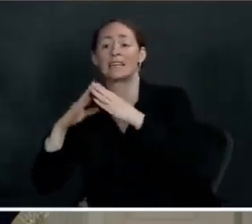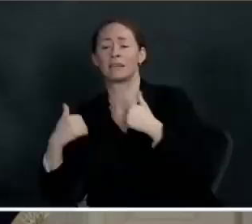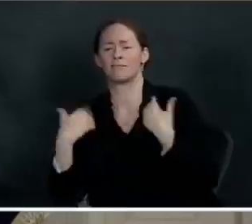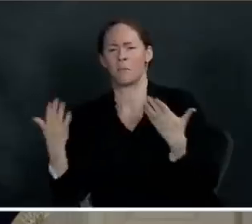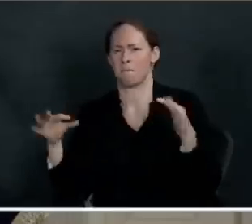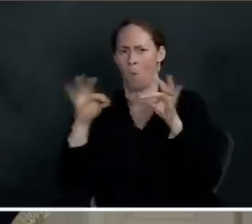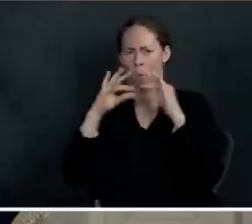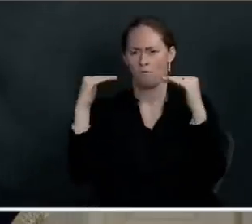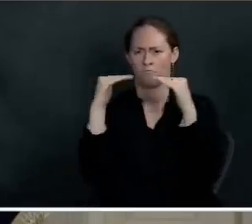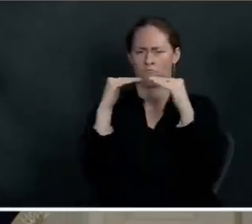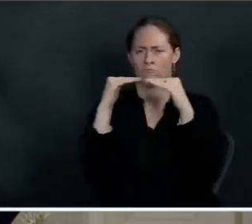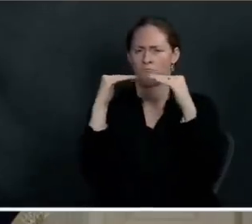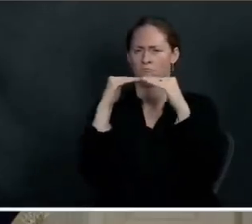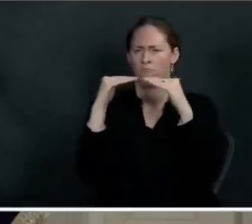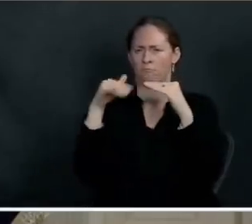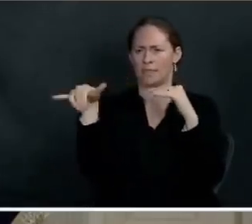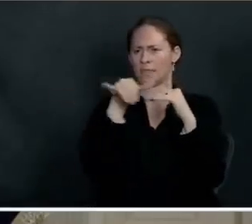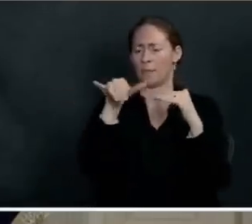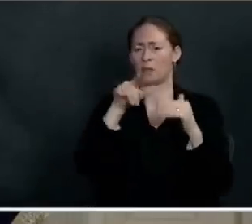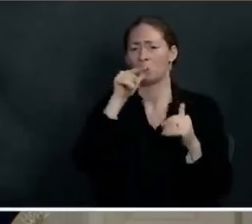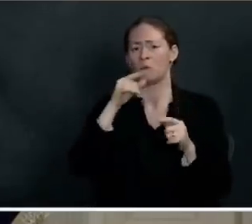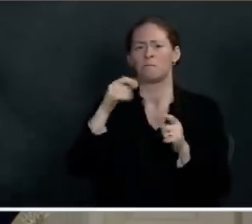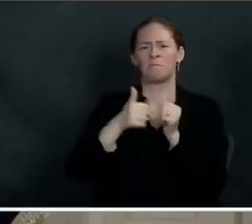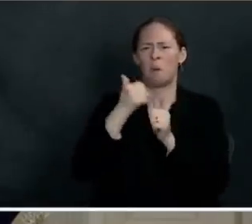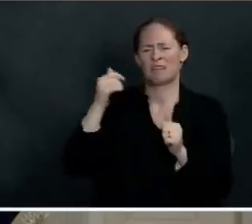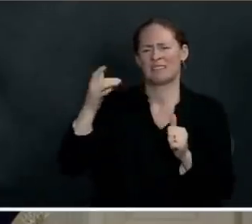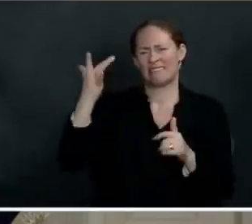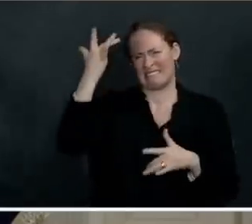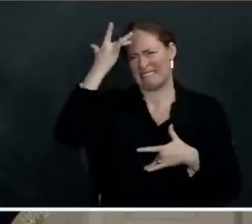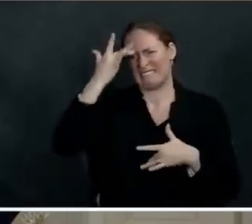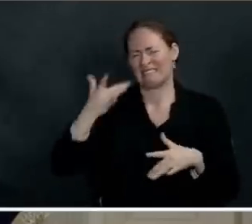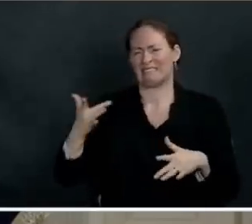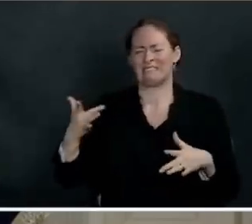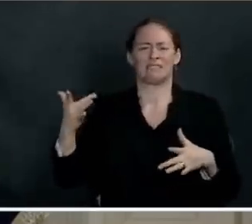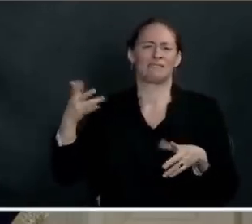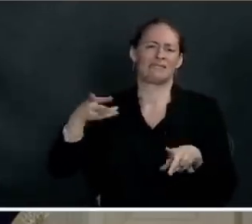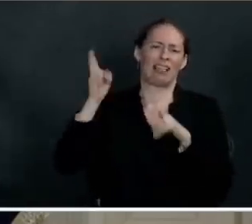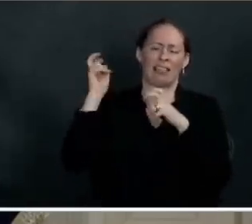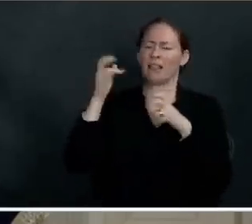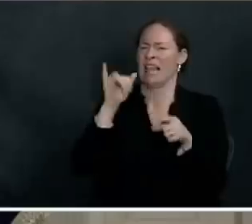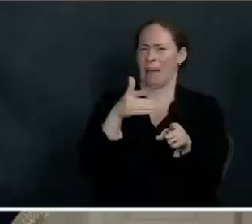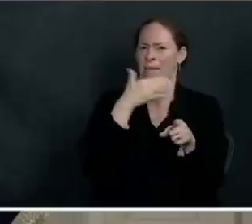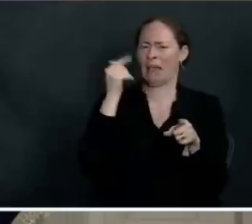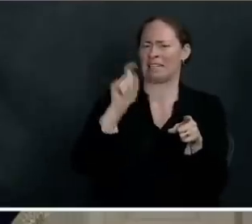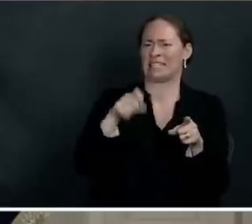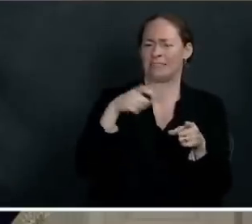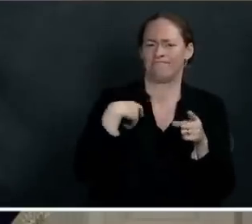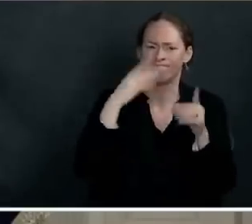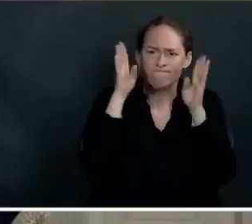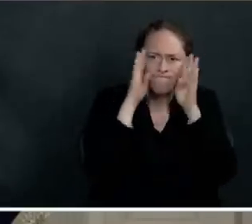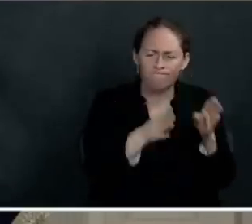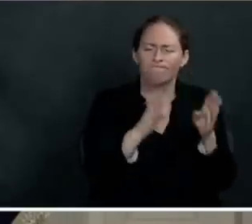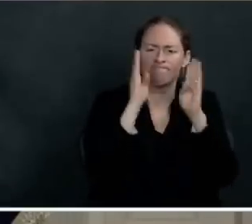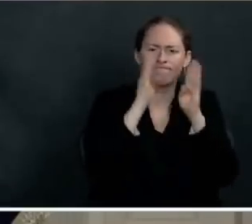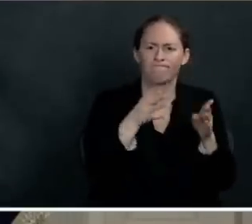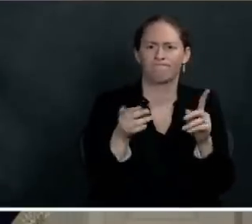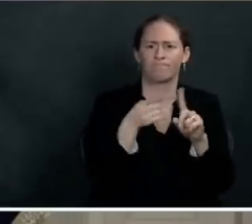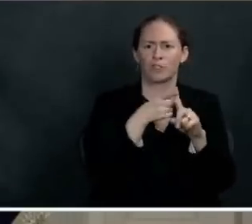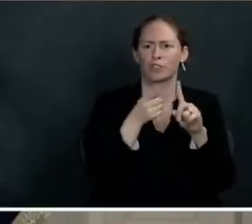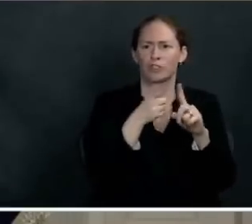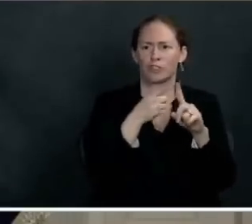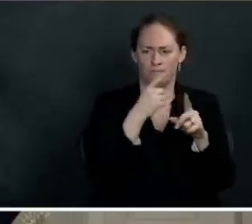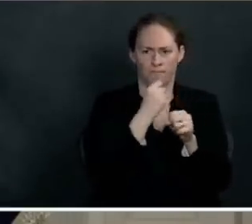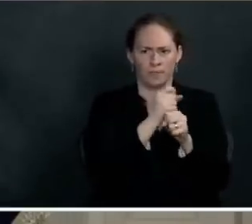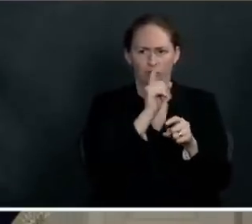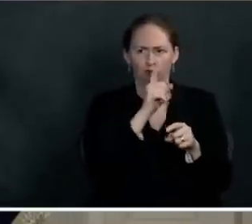damaged have access. We have to change, we have to move in a direction for those communities that are hard to